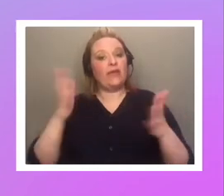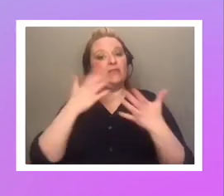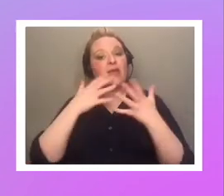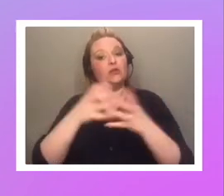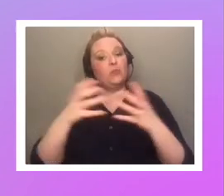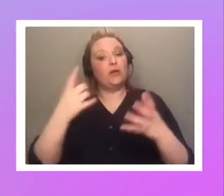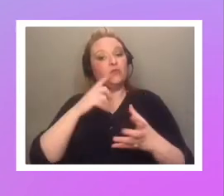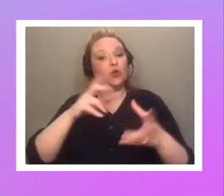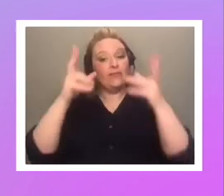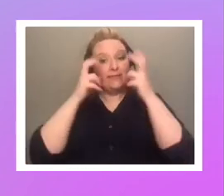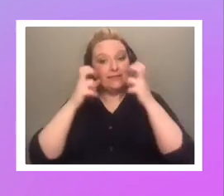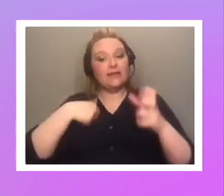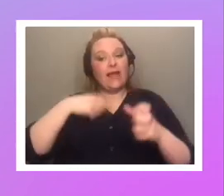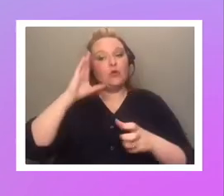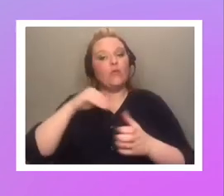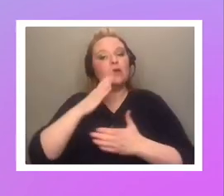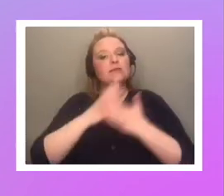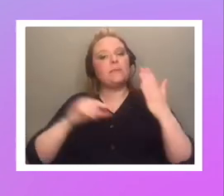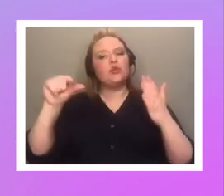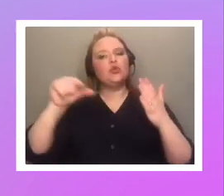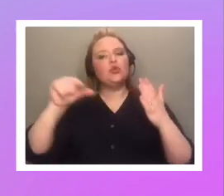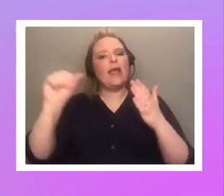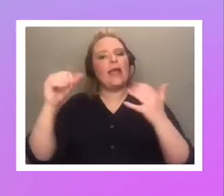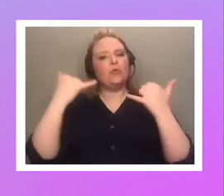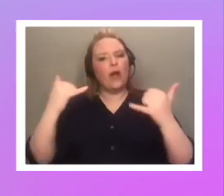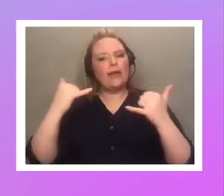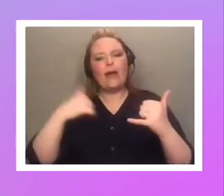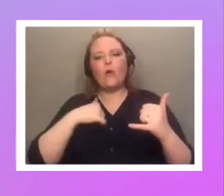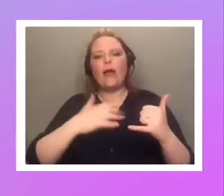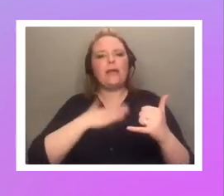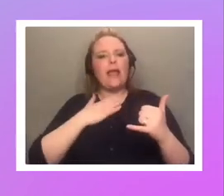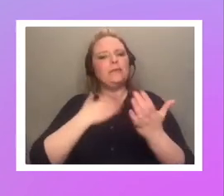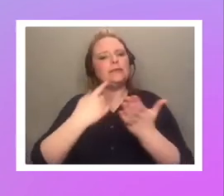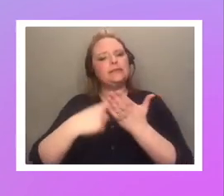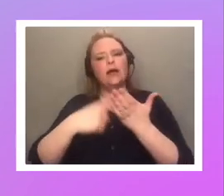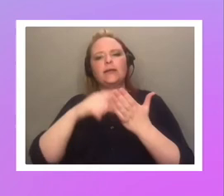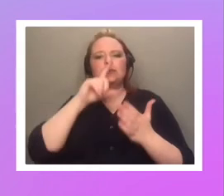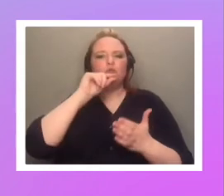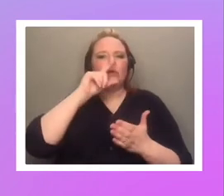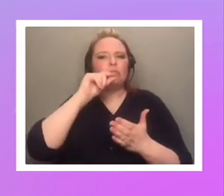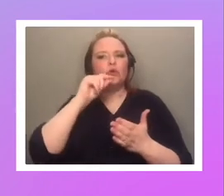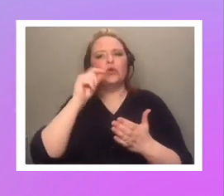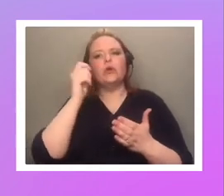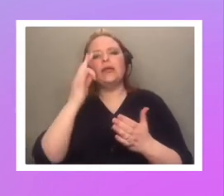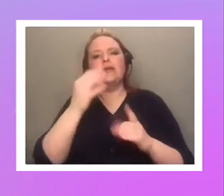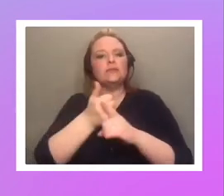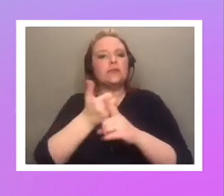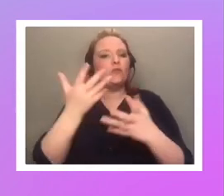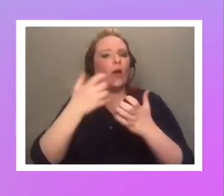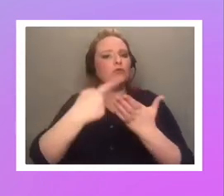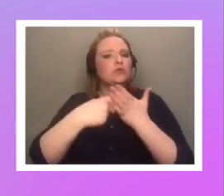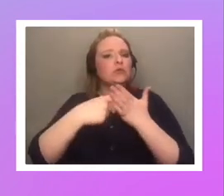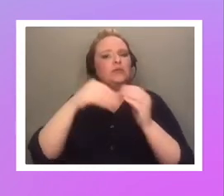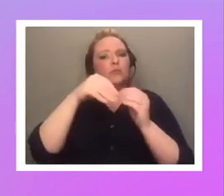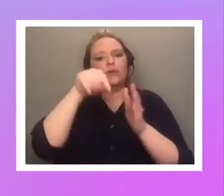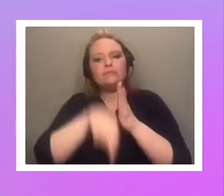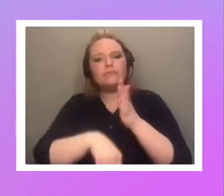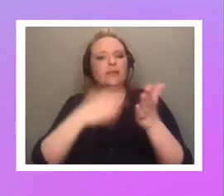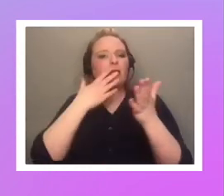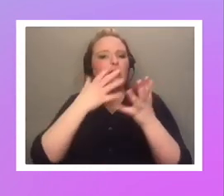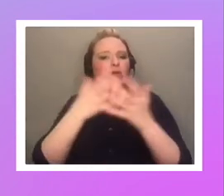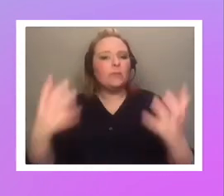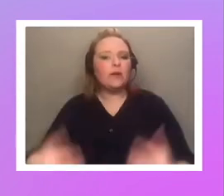for listening. I know we're going to do some questions, and I'm always happy to chat about this on Twitter if you want to talk about it more. So thanks very